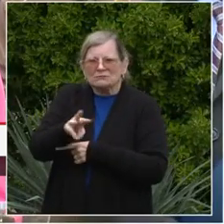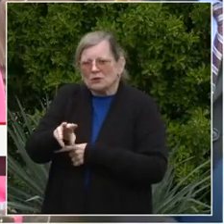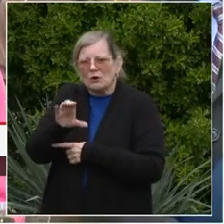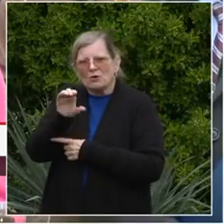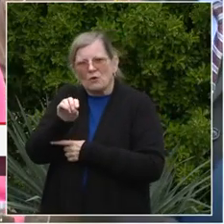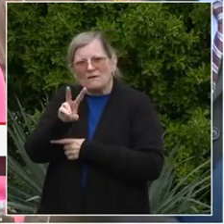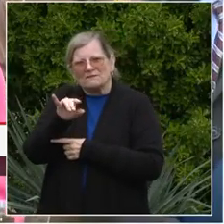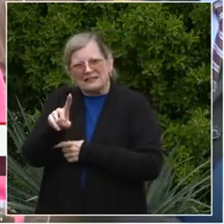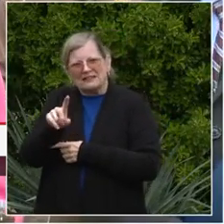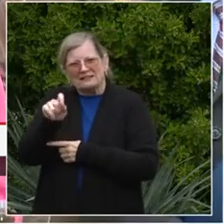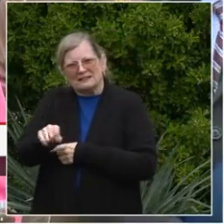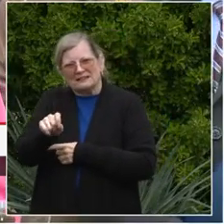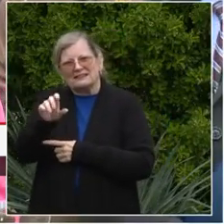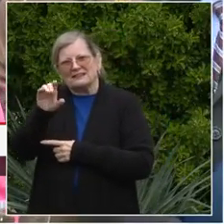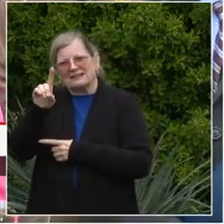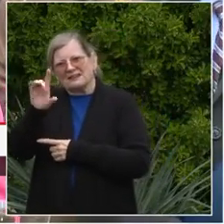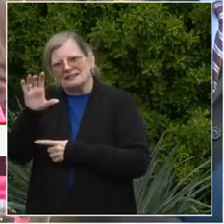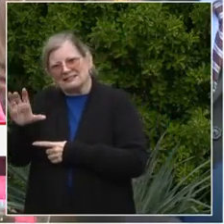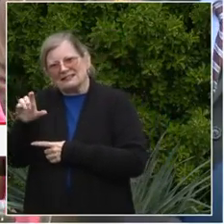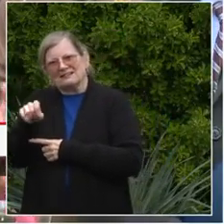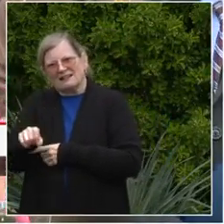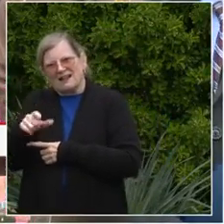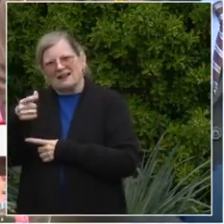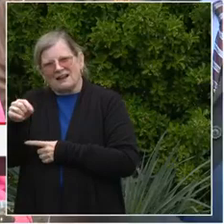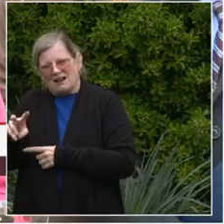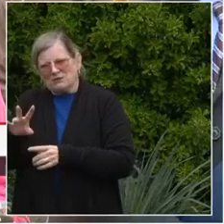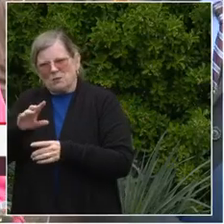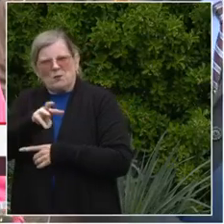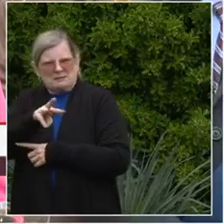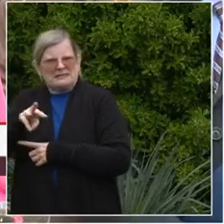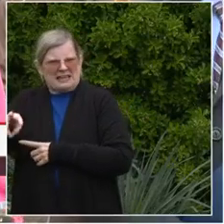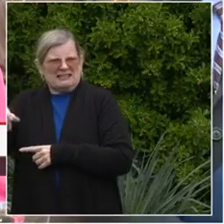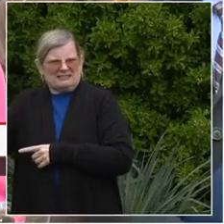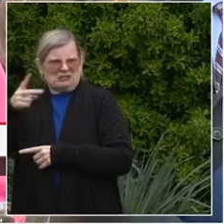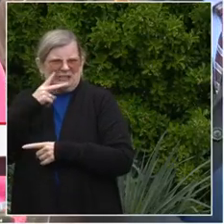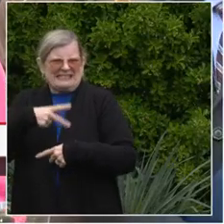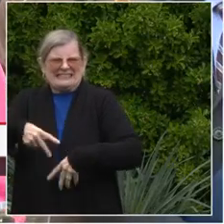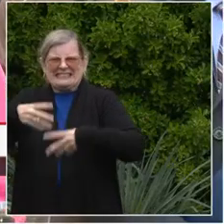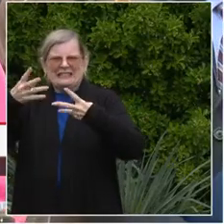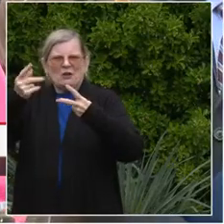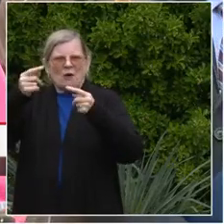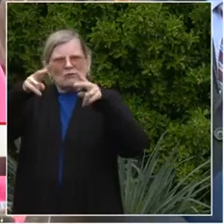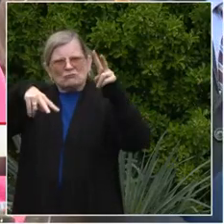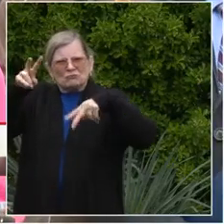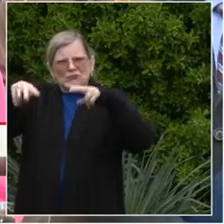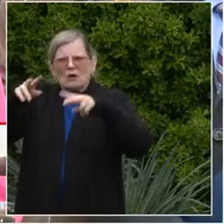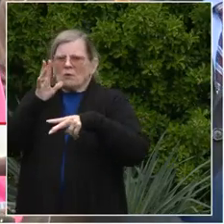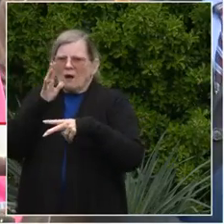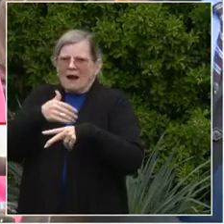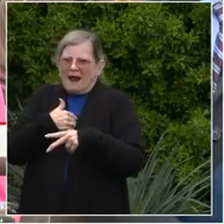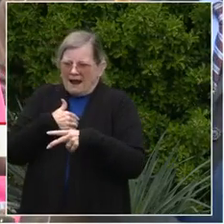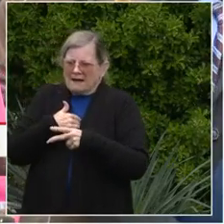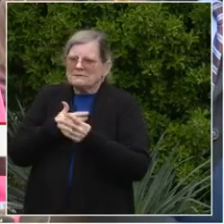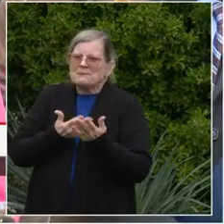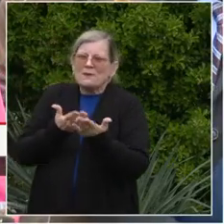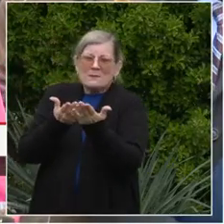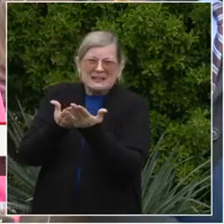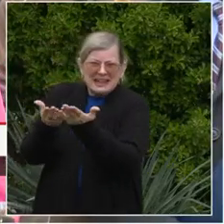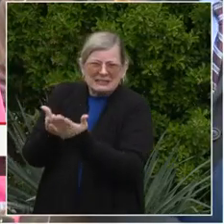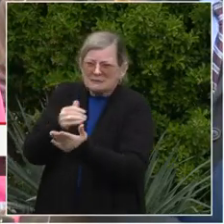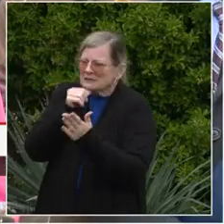coronavirus.dc.gov. And there will be recommendations, so not mandates, but recommendations related to mask. And